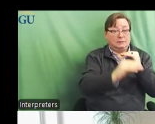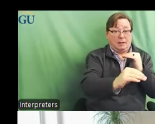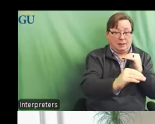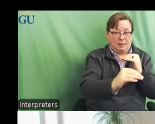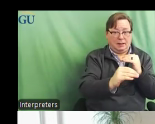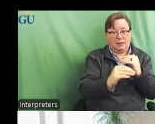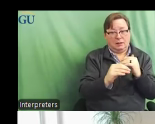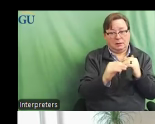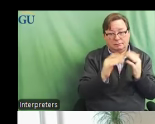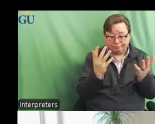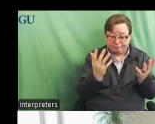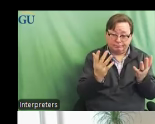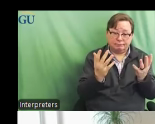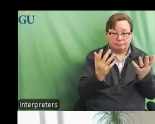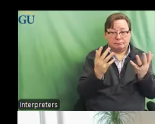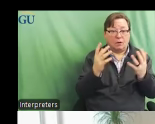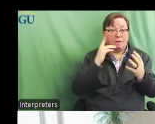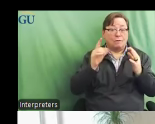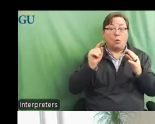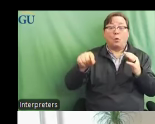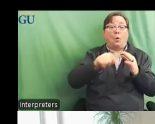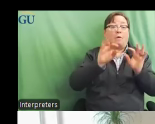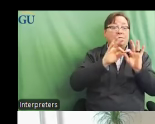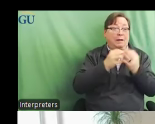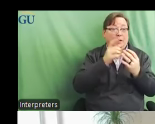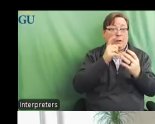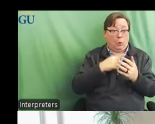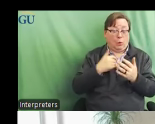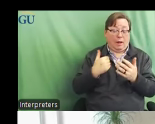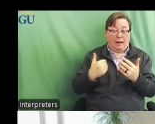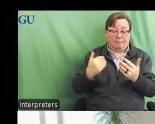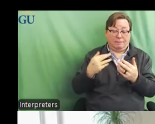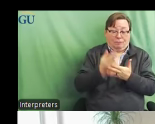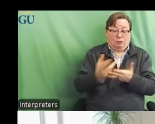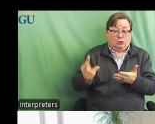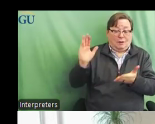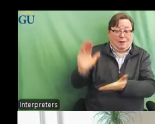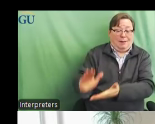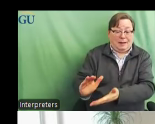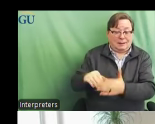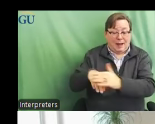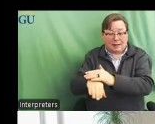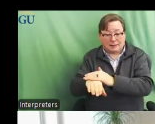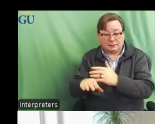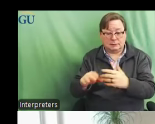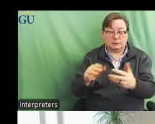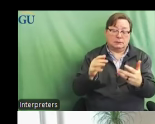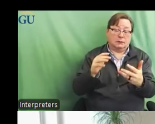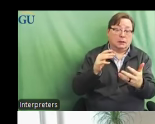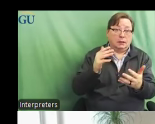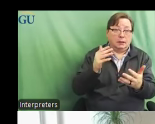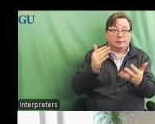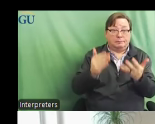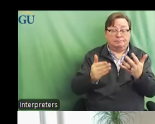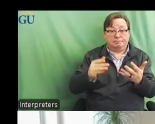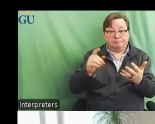be for families who have fewer resources. They may have less access, or they